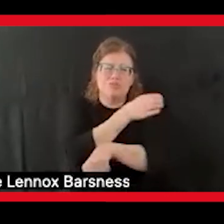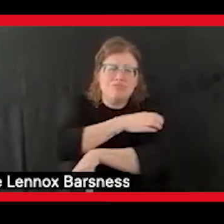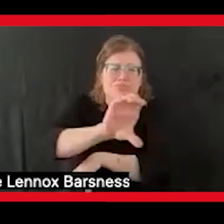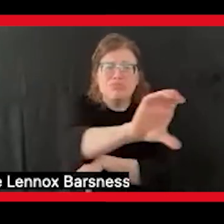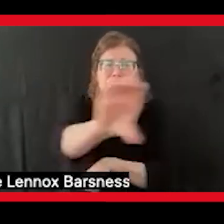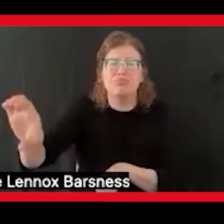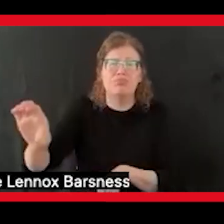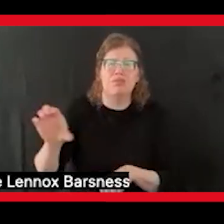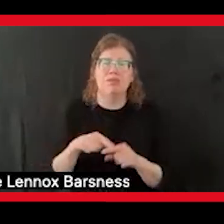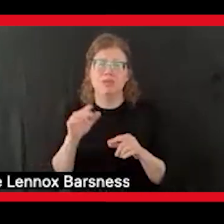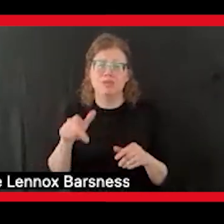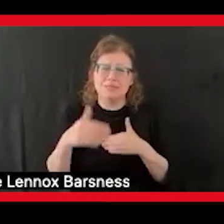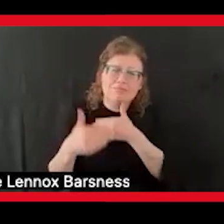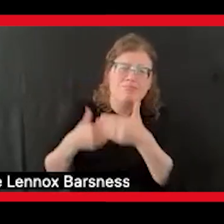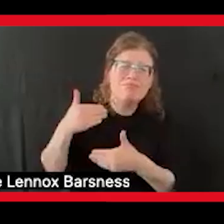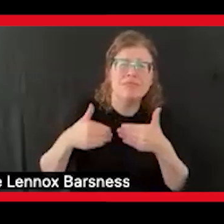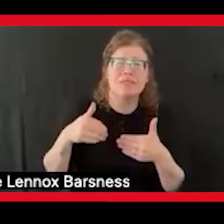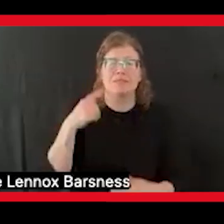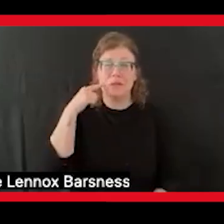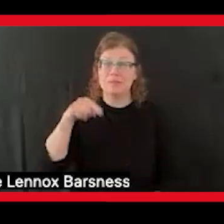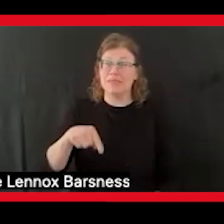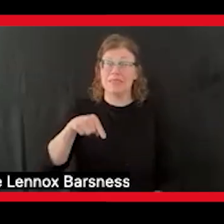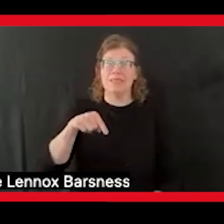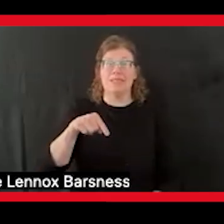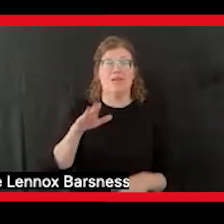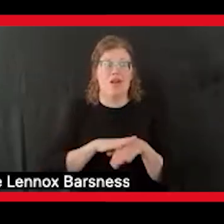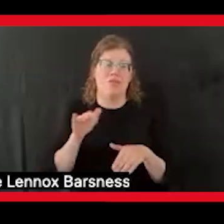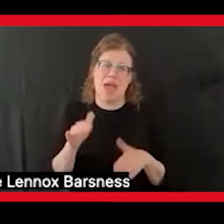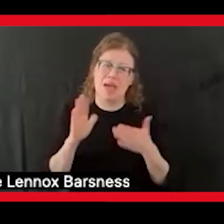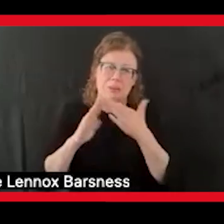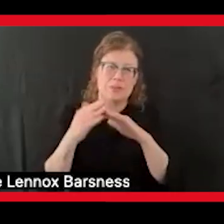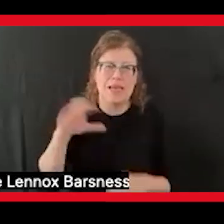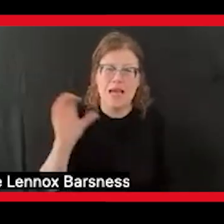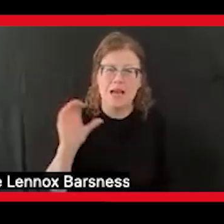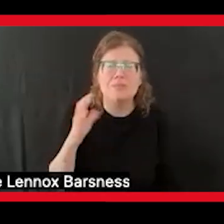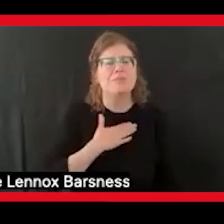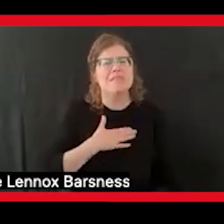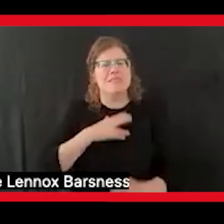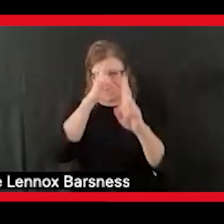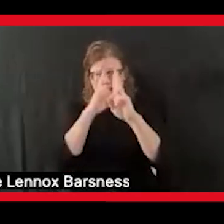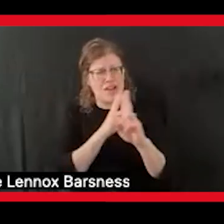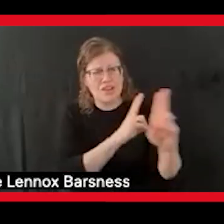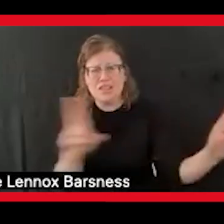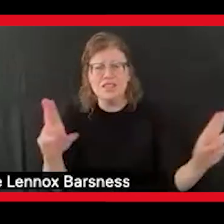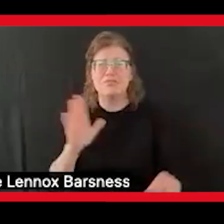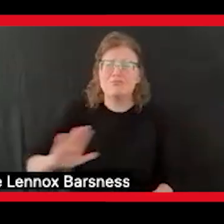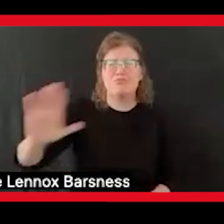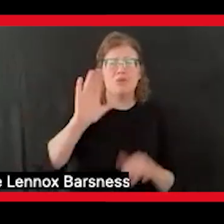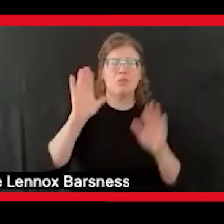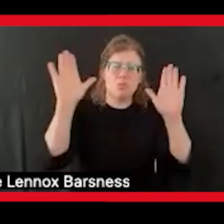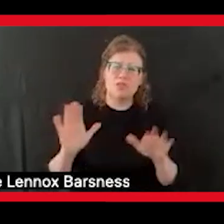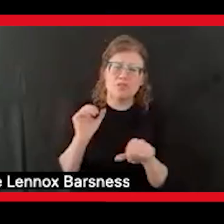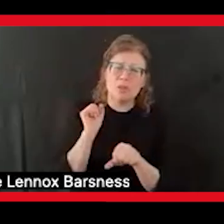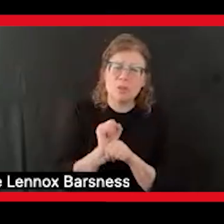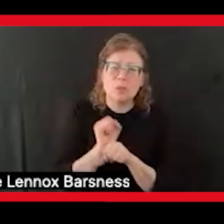way. I honor the incredible work that our stakeholders, artists, and community arts leaders play in